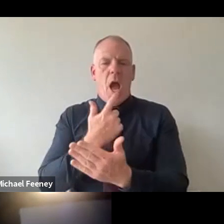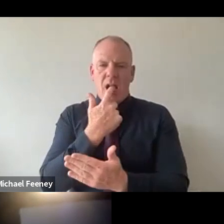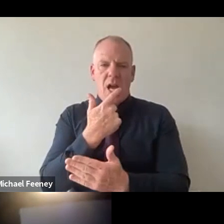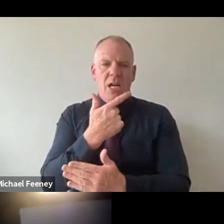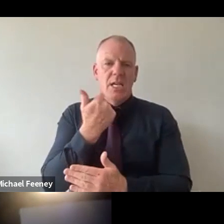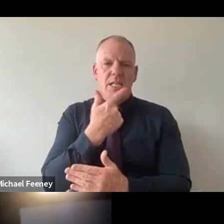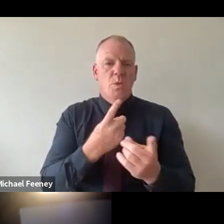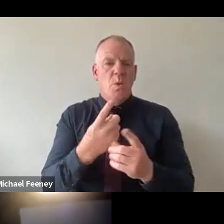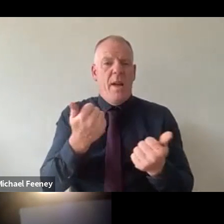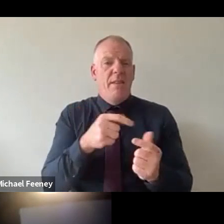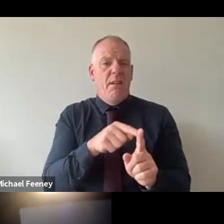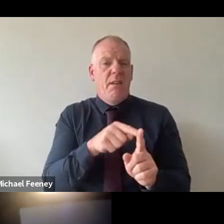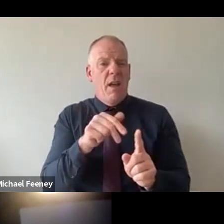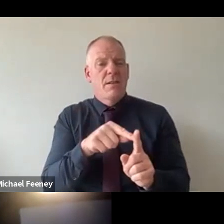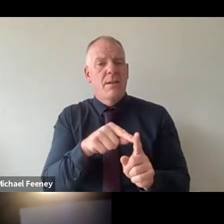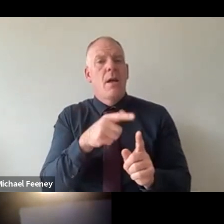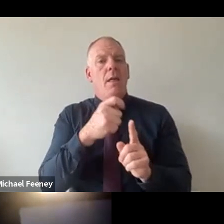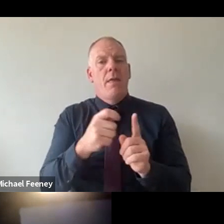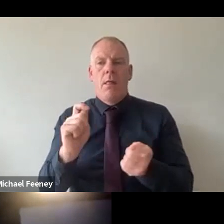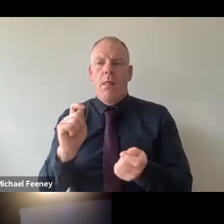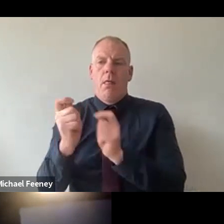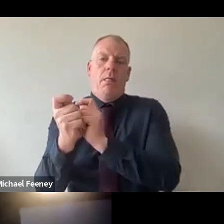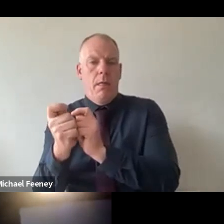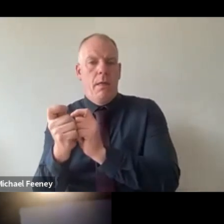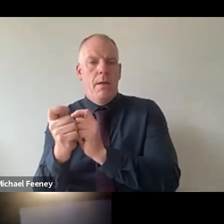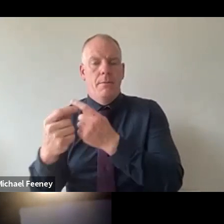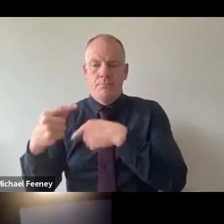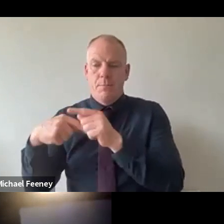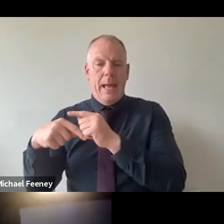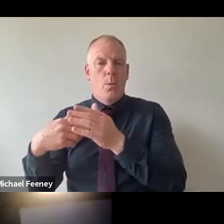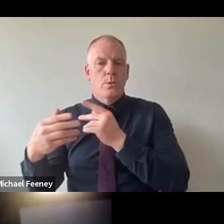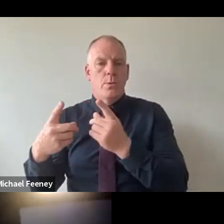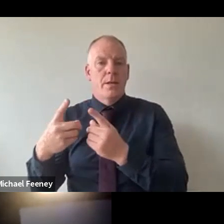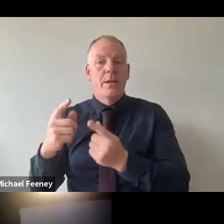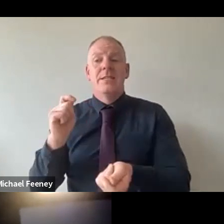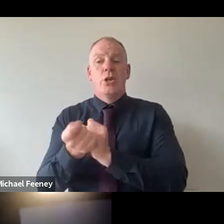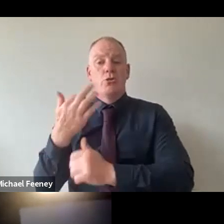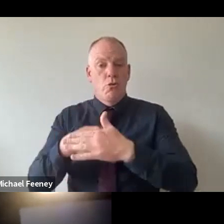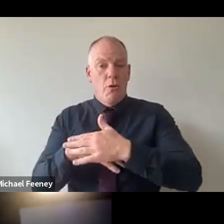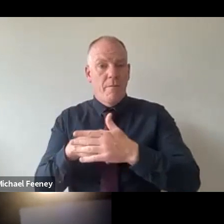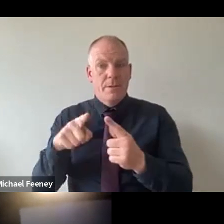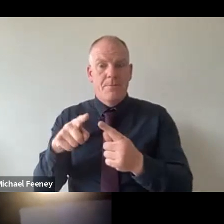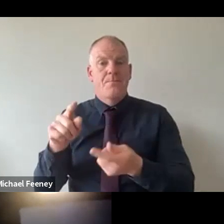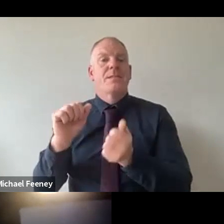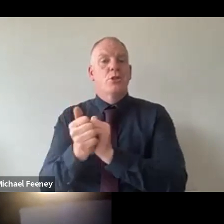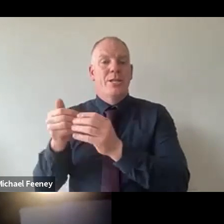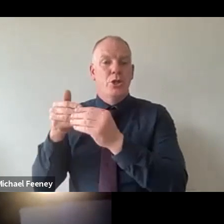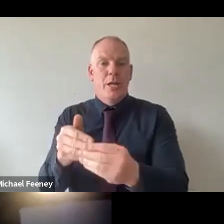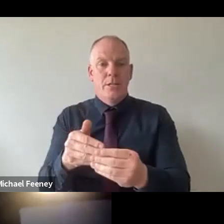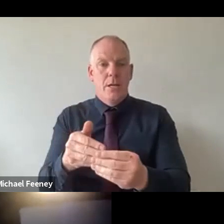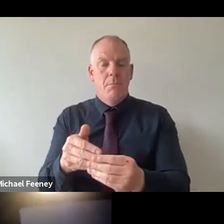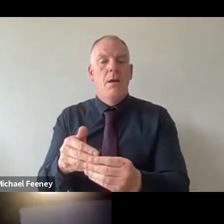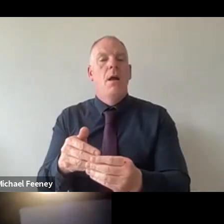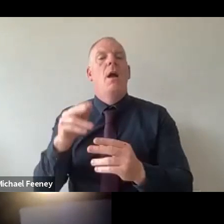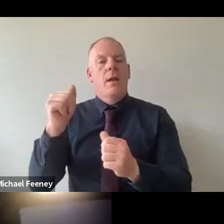do something and then just backtrack on that. And when there is a change of government or there is a change of company leadership, then they